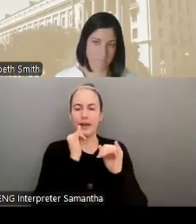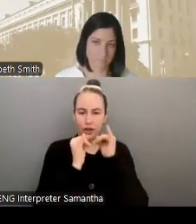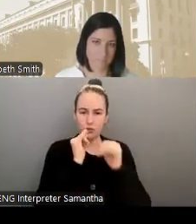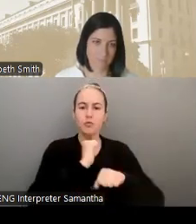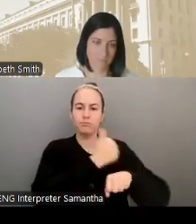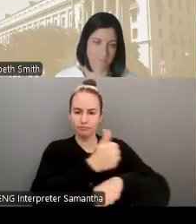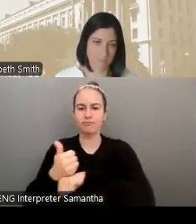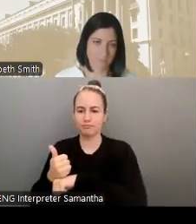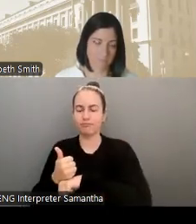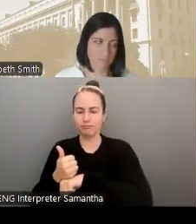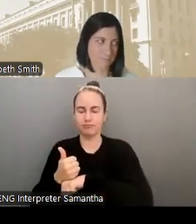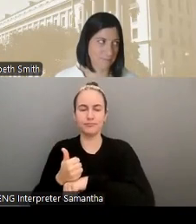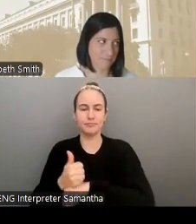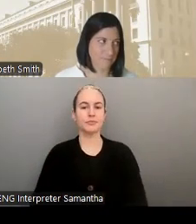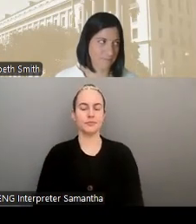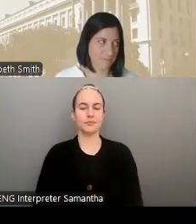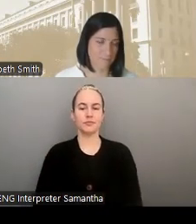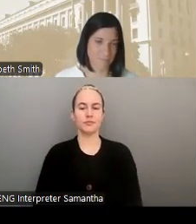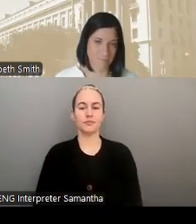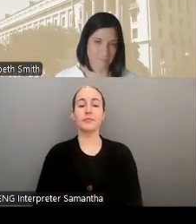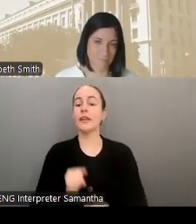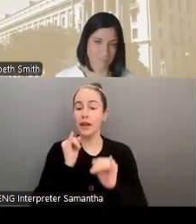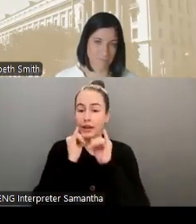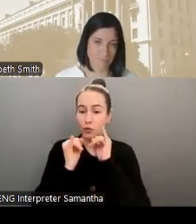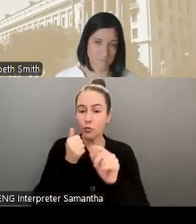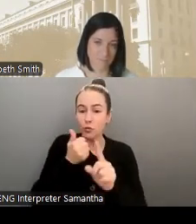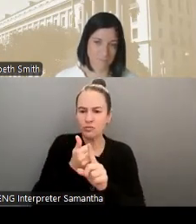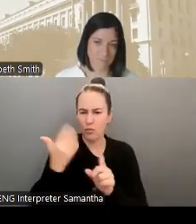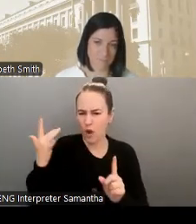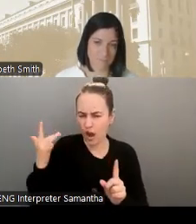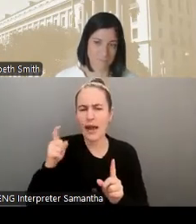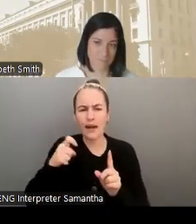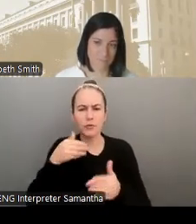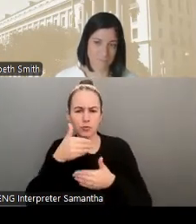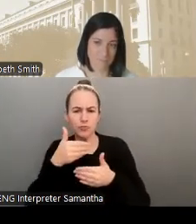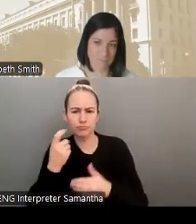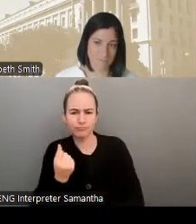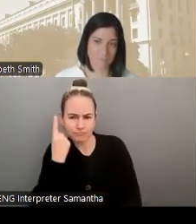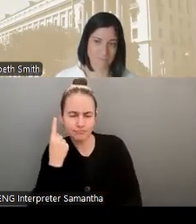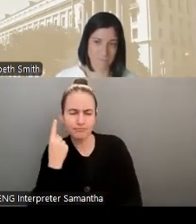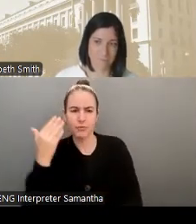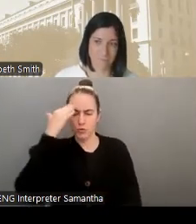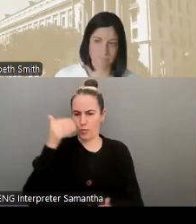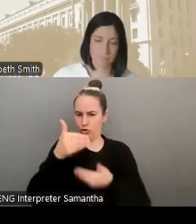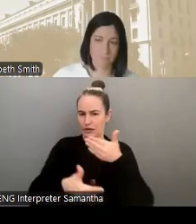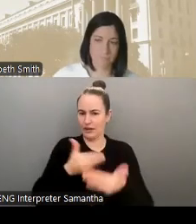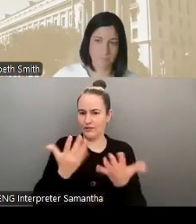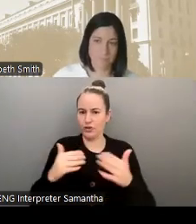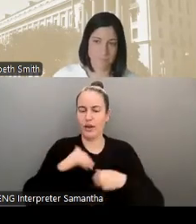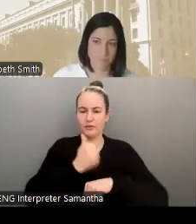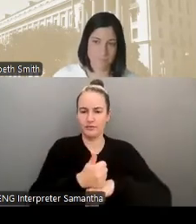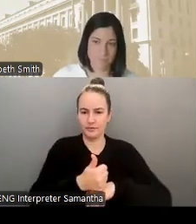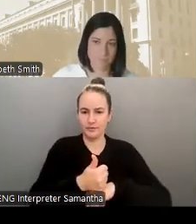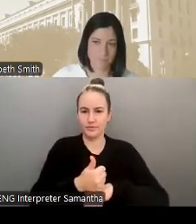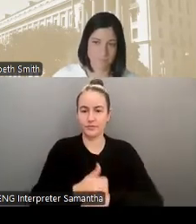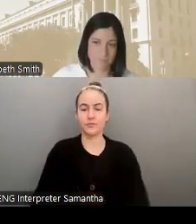officials. Generally, these interviews are to understand processes in place. The audit staff does not pretend to be